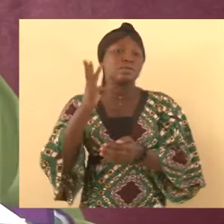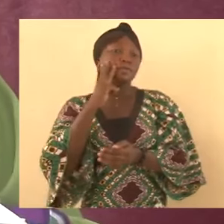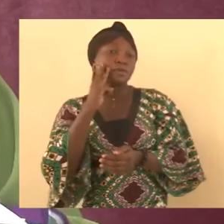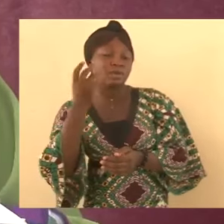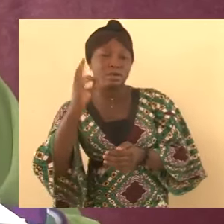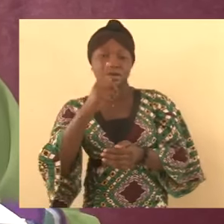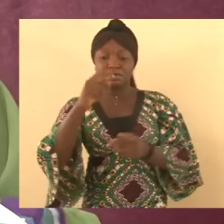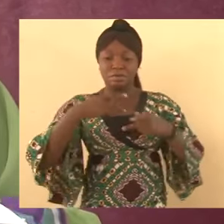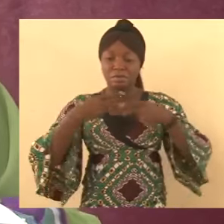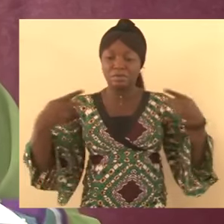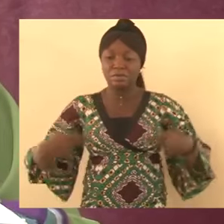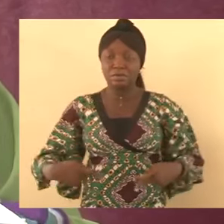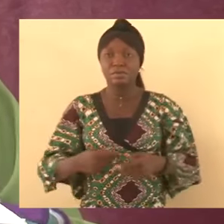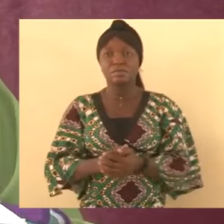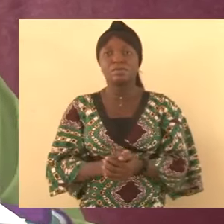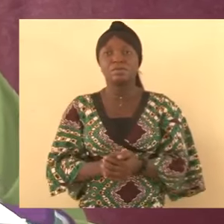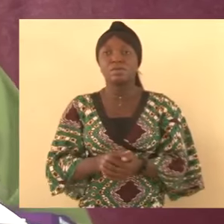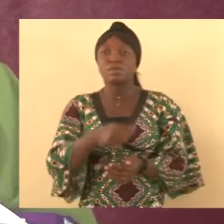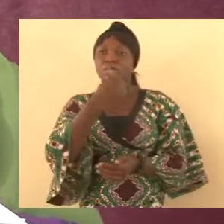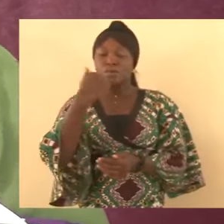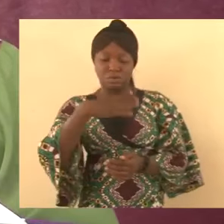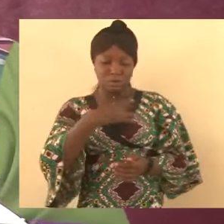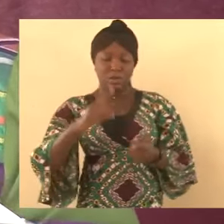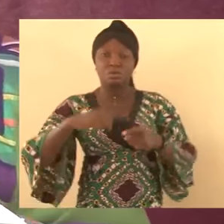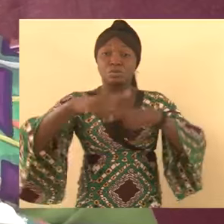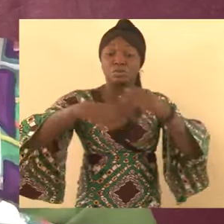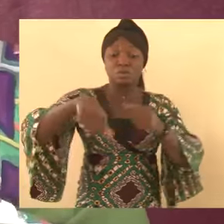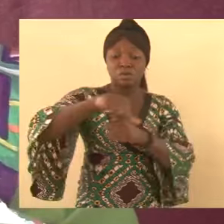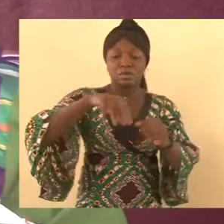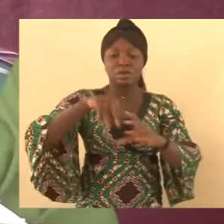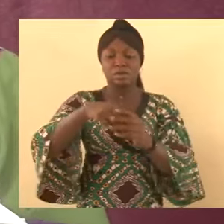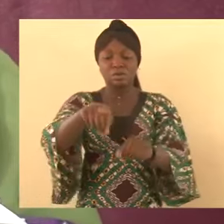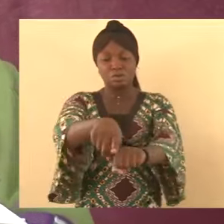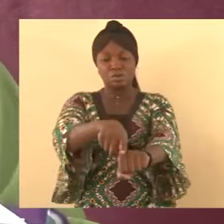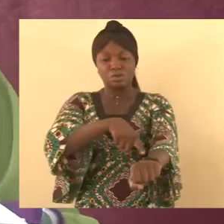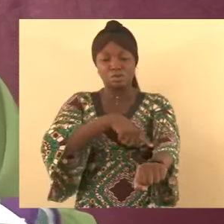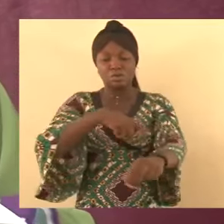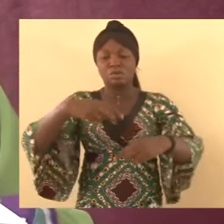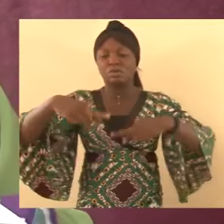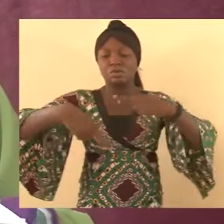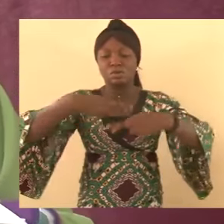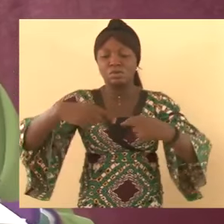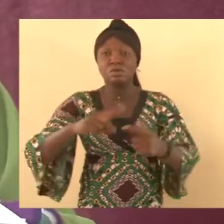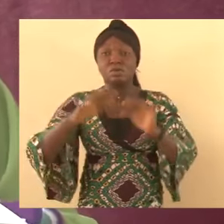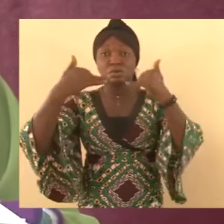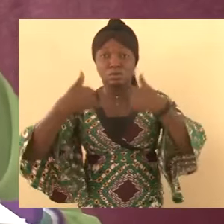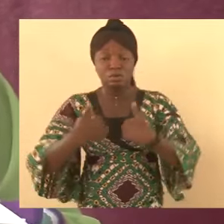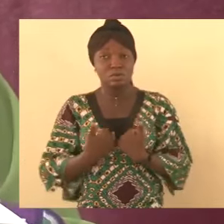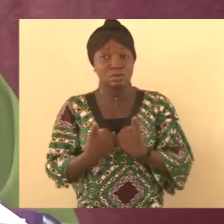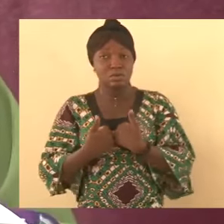"Beware of the scribes who like to go about in long robes and to